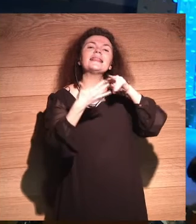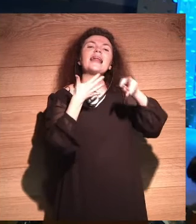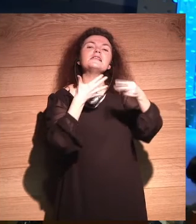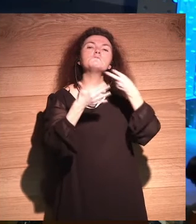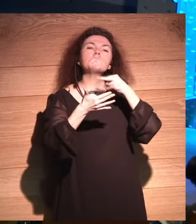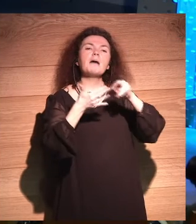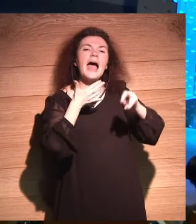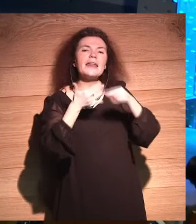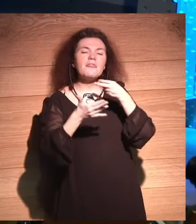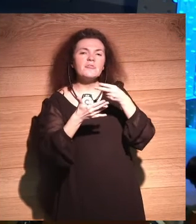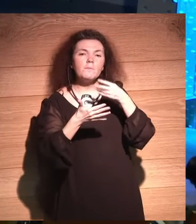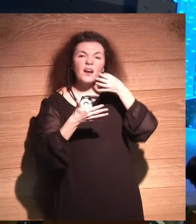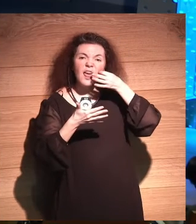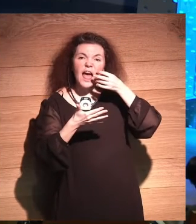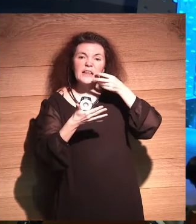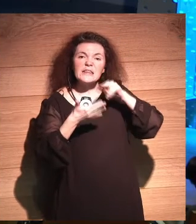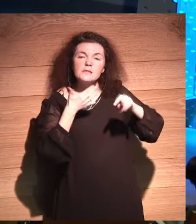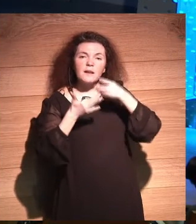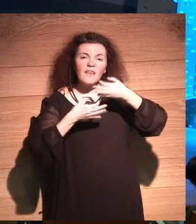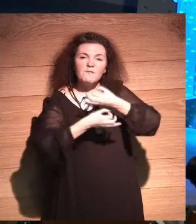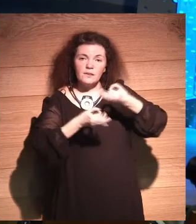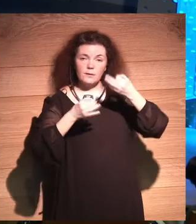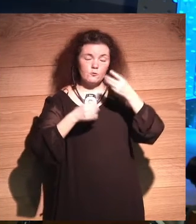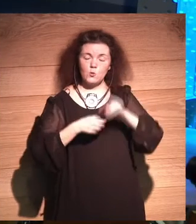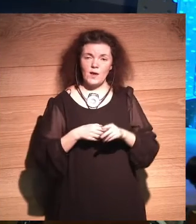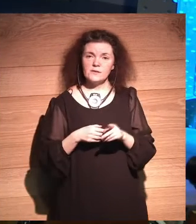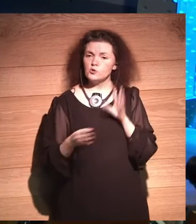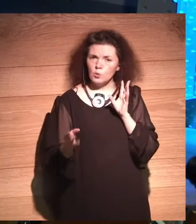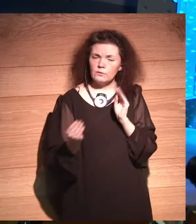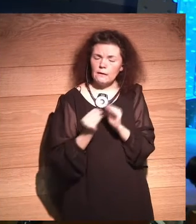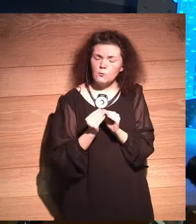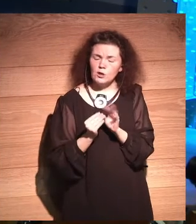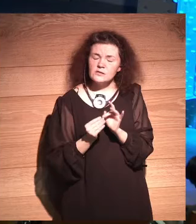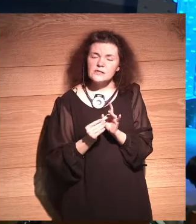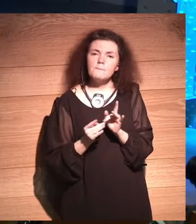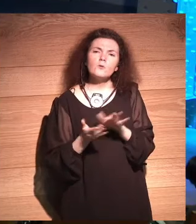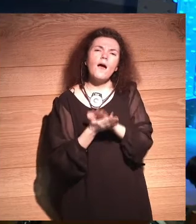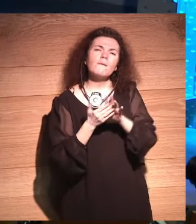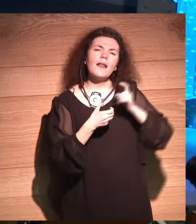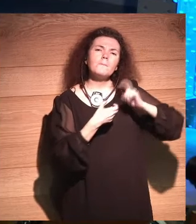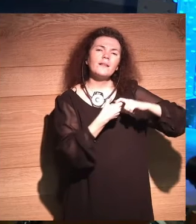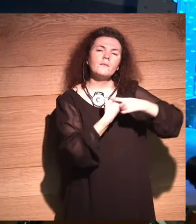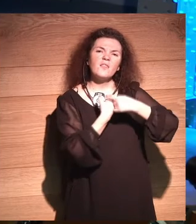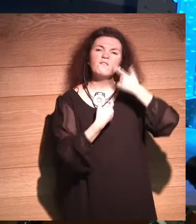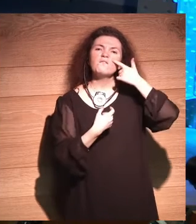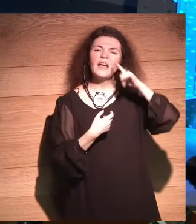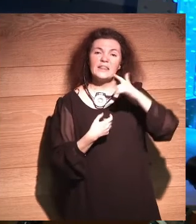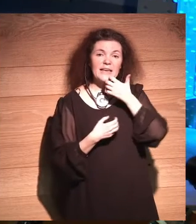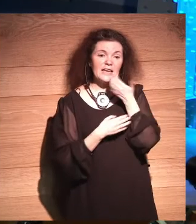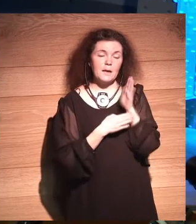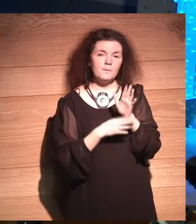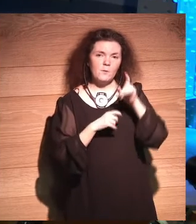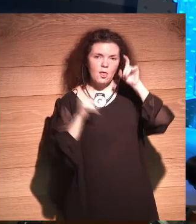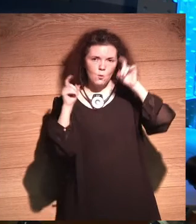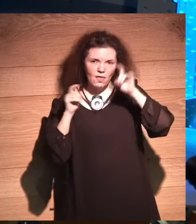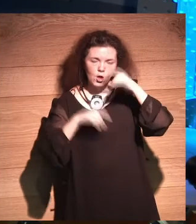about transparency, but not too much about how to make this transparency real or how to make it effective. I agree